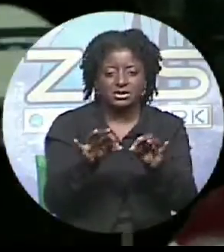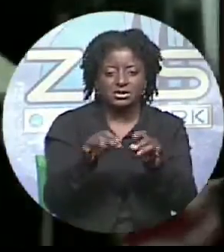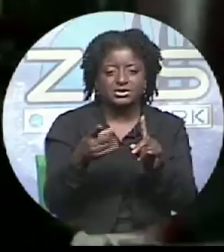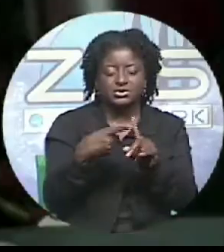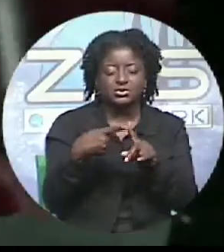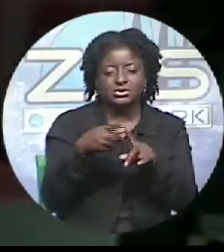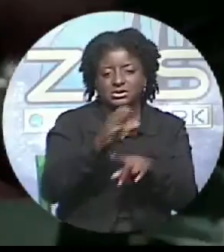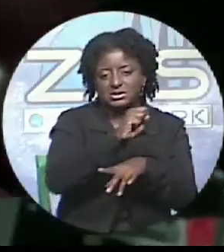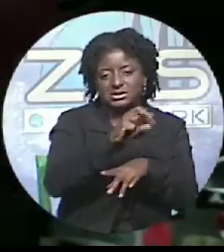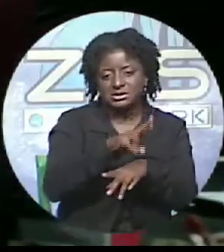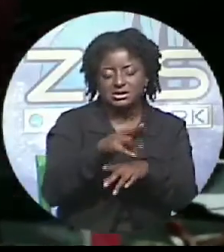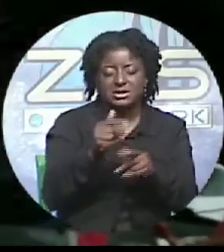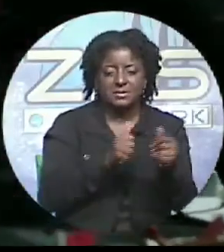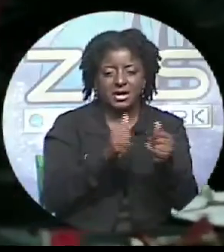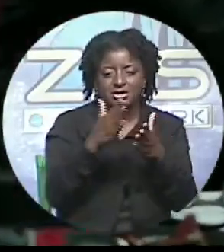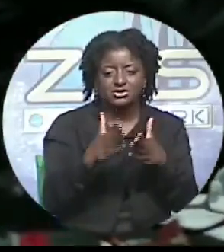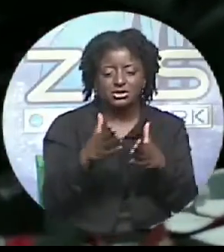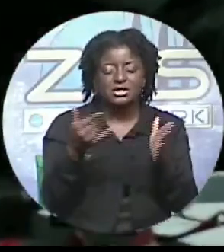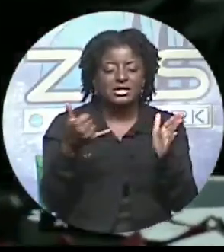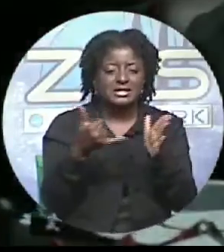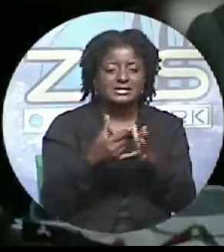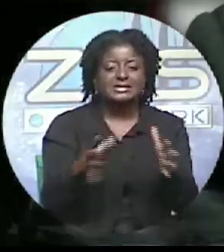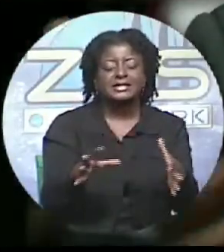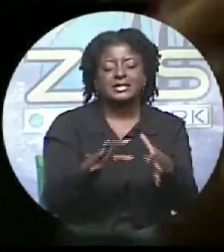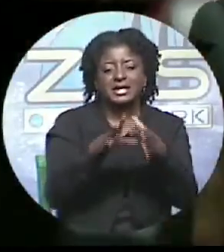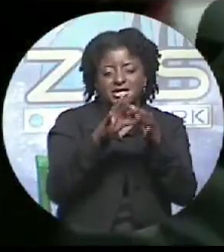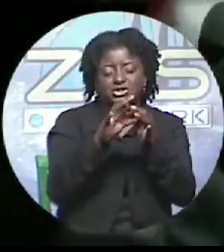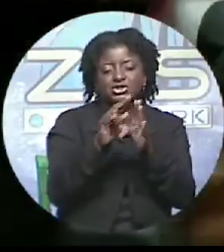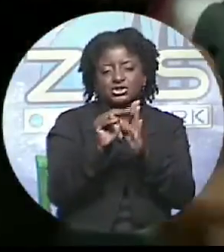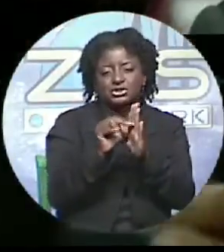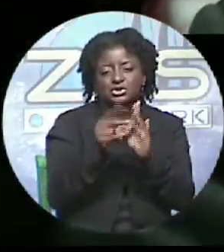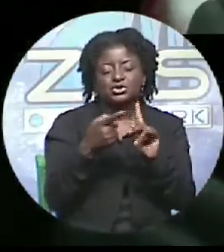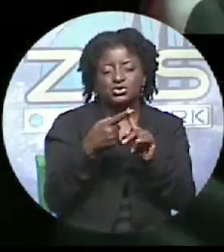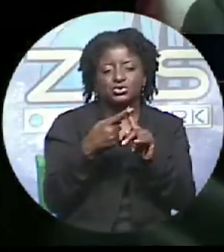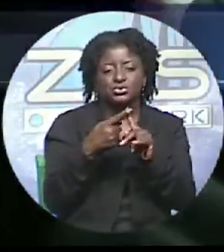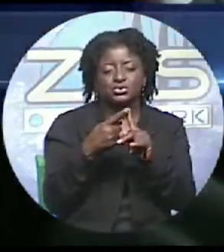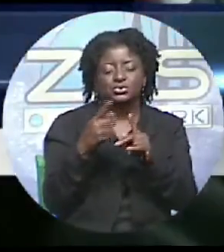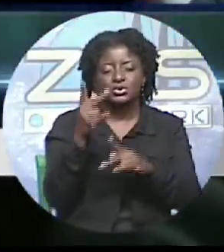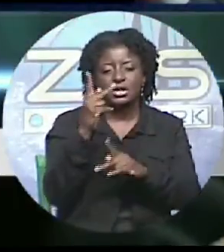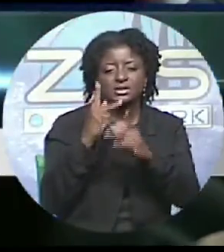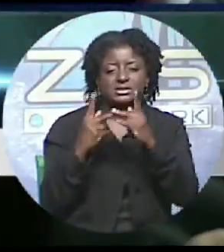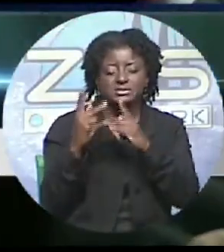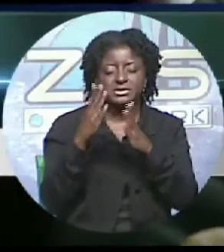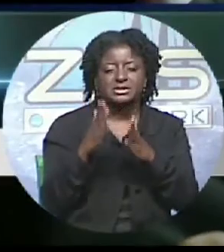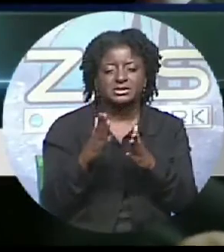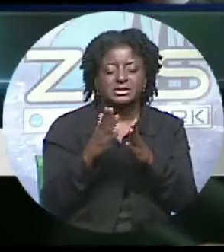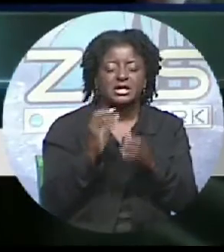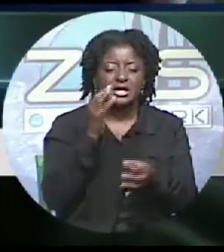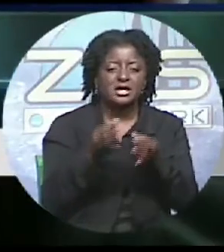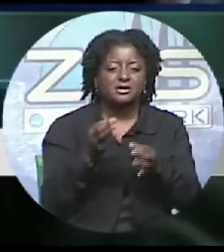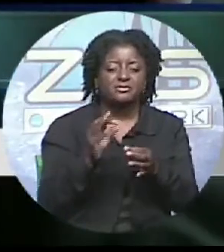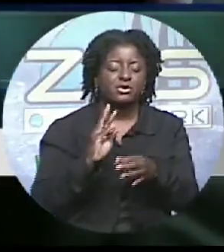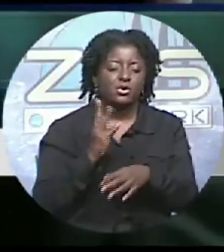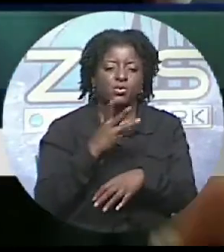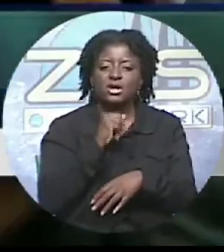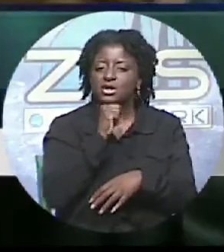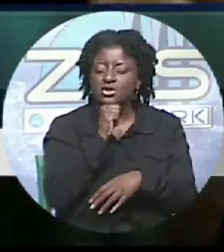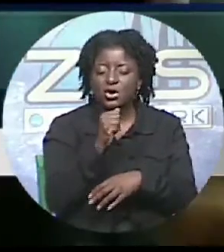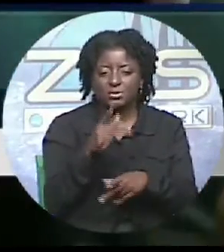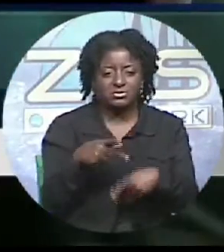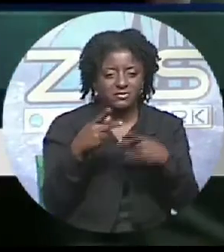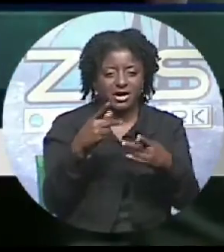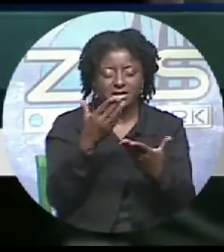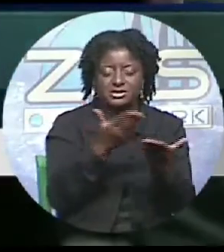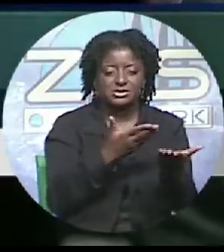Ferguson, it's the connection to customers that has improved. If we're not providing the service, if my technicians out there is